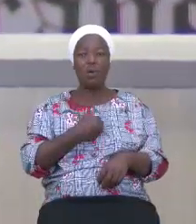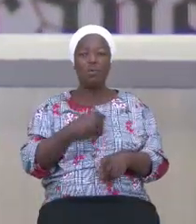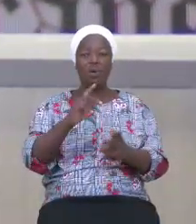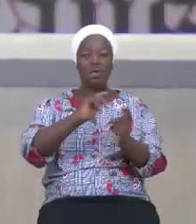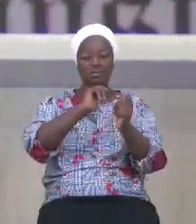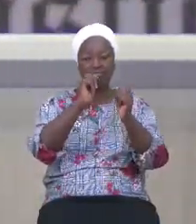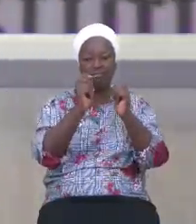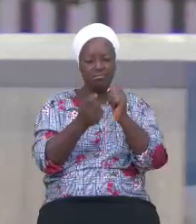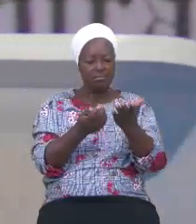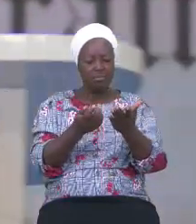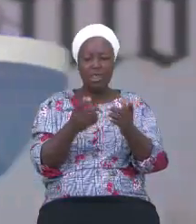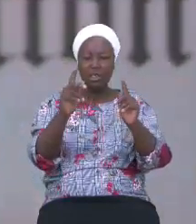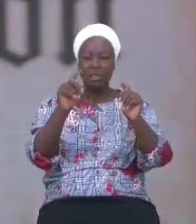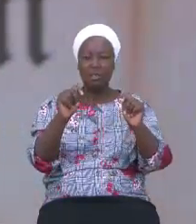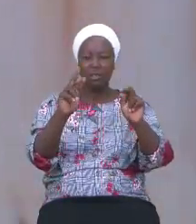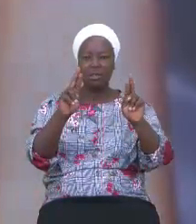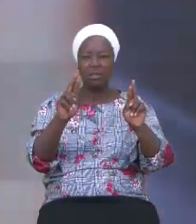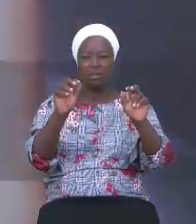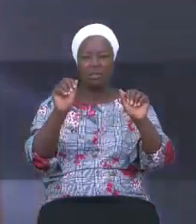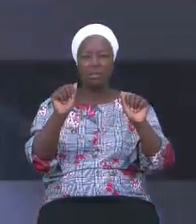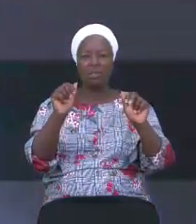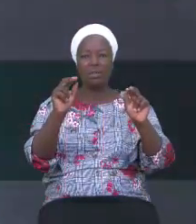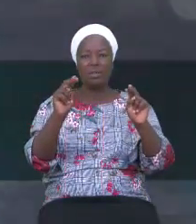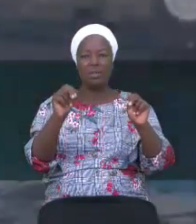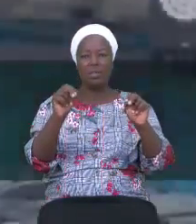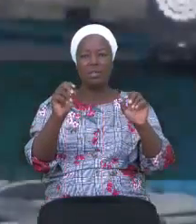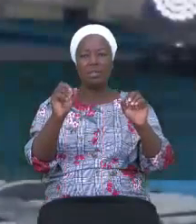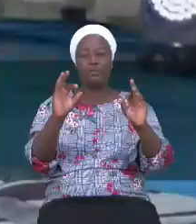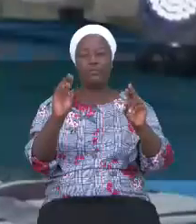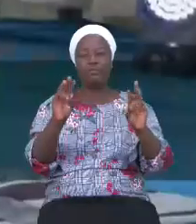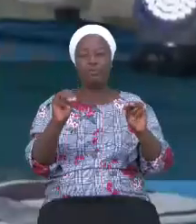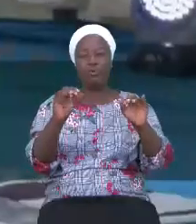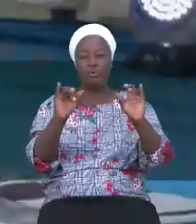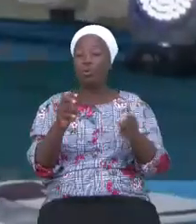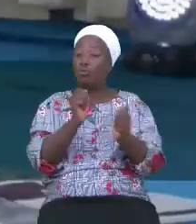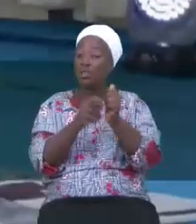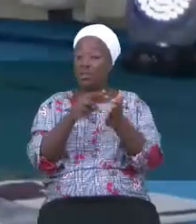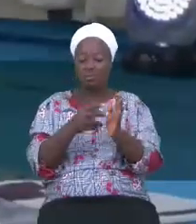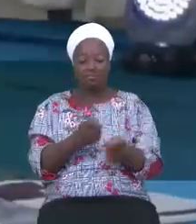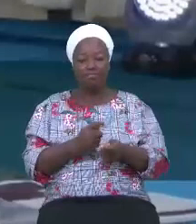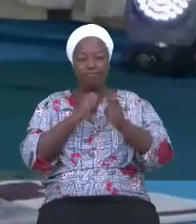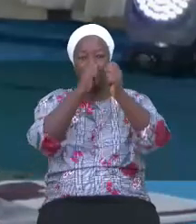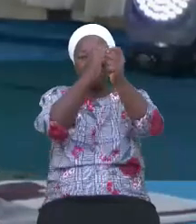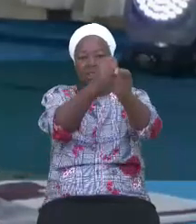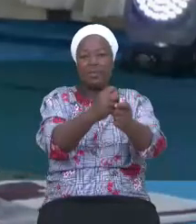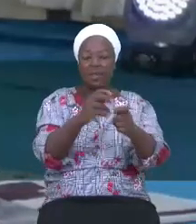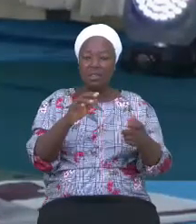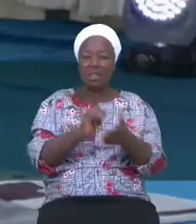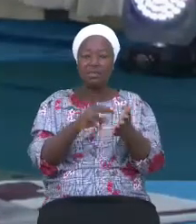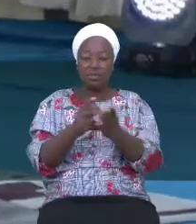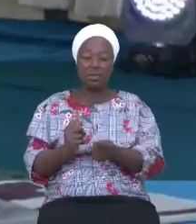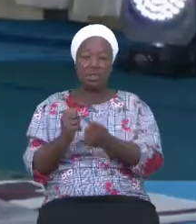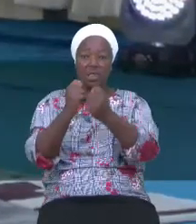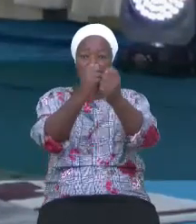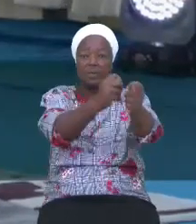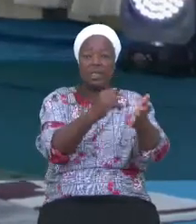transfusion. Transfusion is when you are short of blood, and then they take